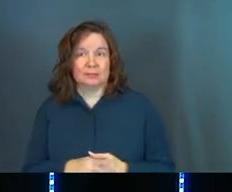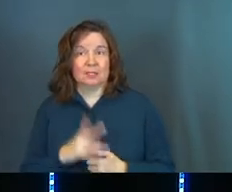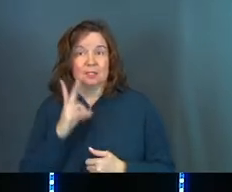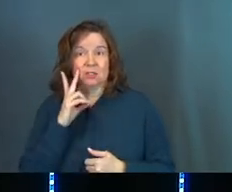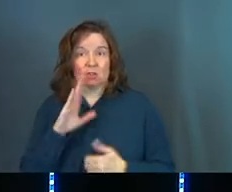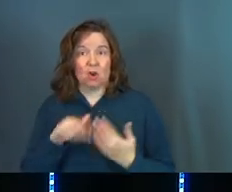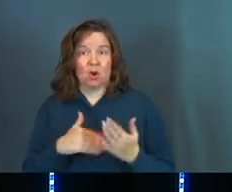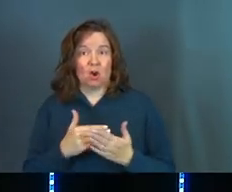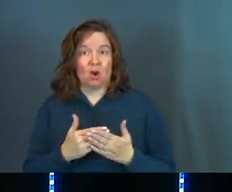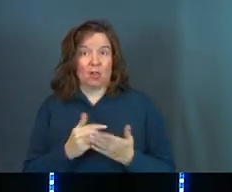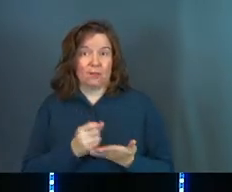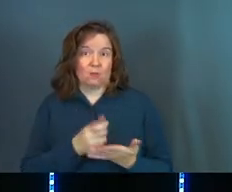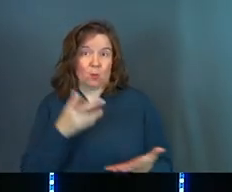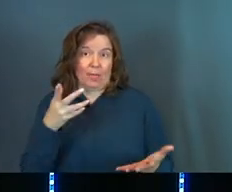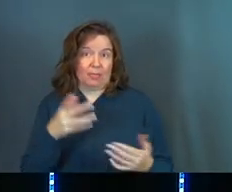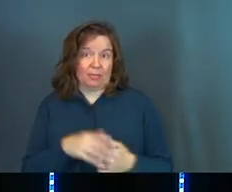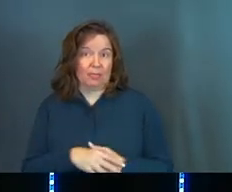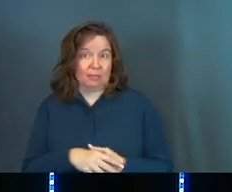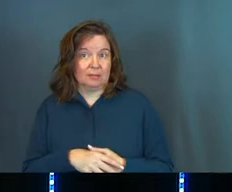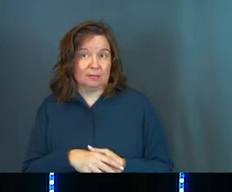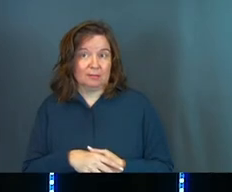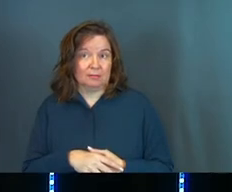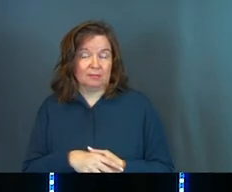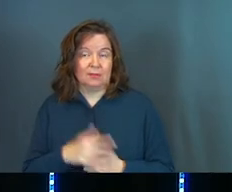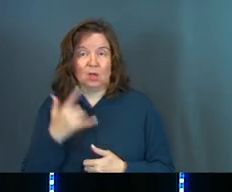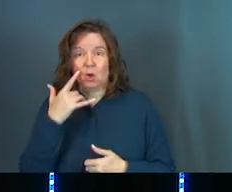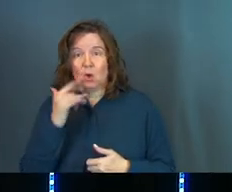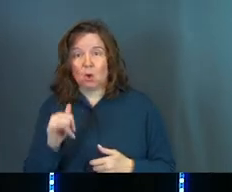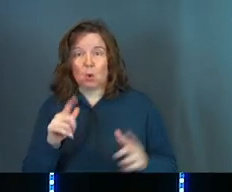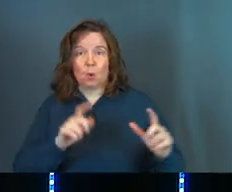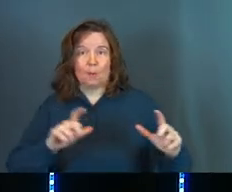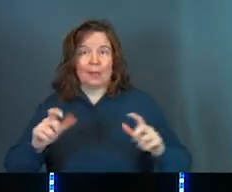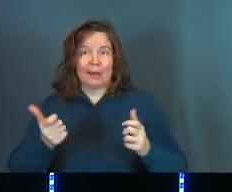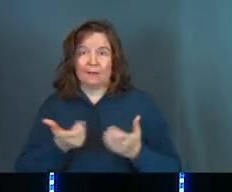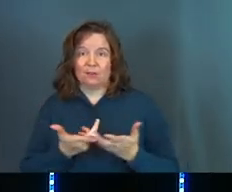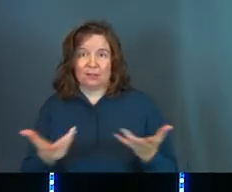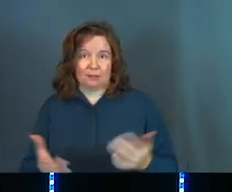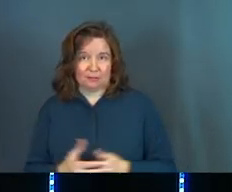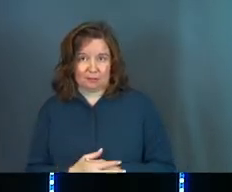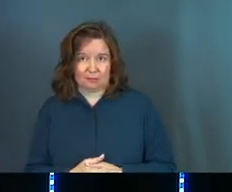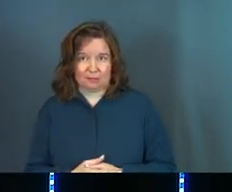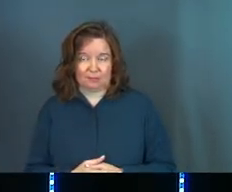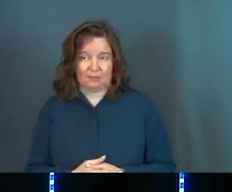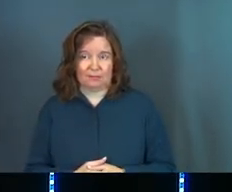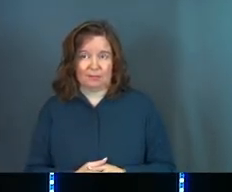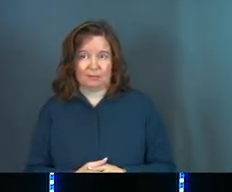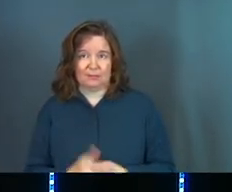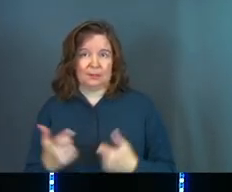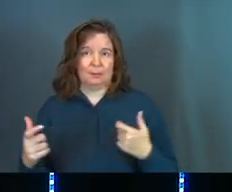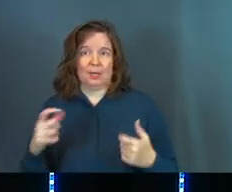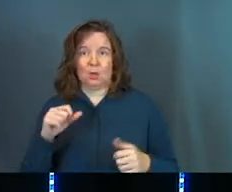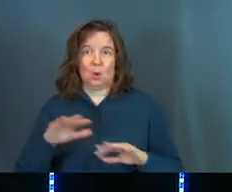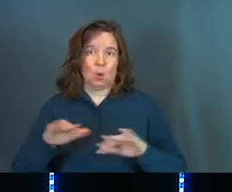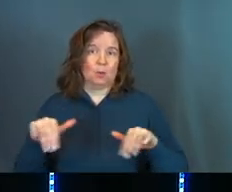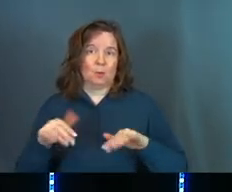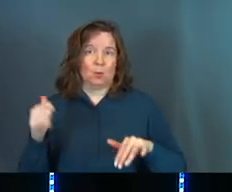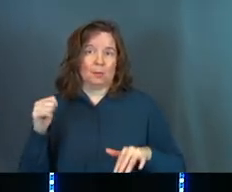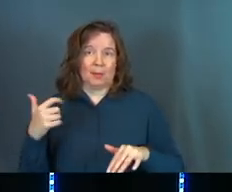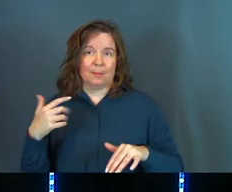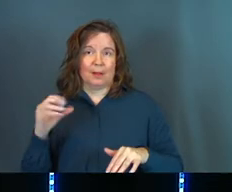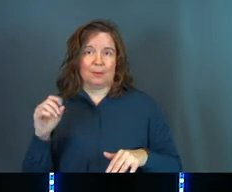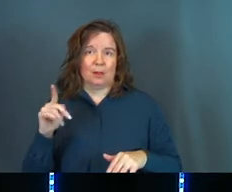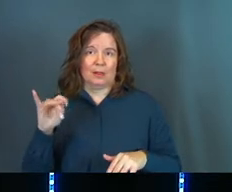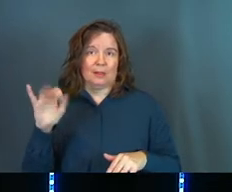He saw all the trappings of wealth. Gold-plated everything. You know, big old pool in the back, probably